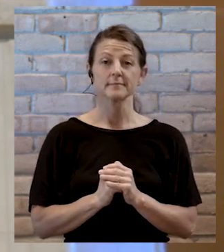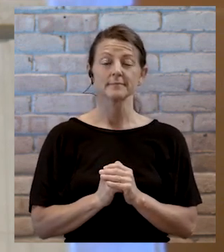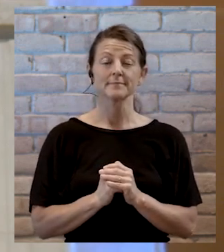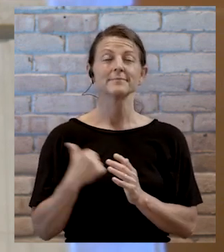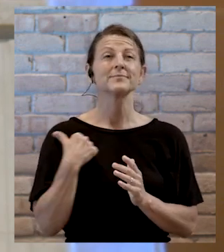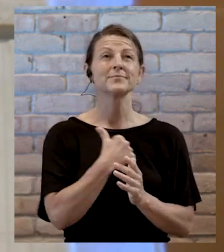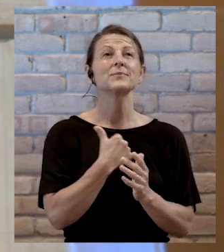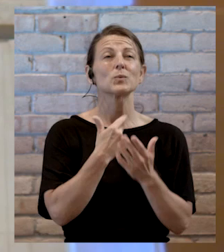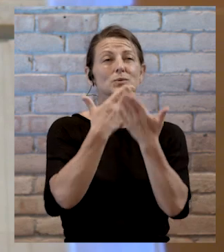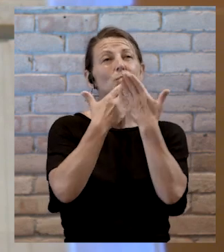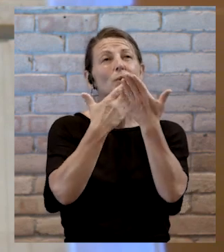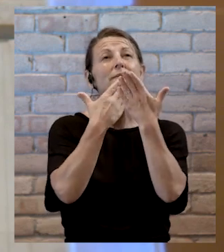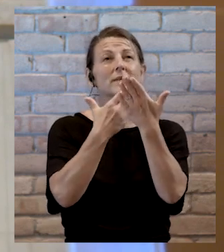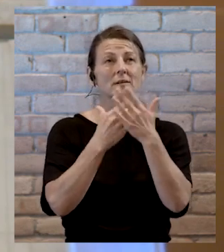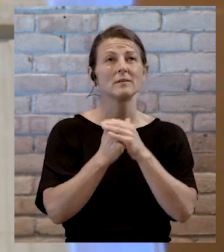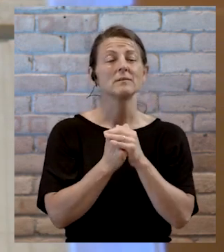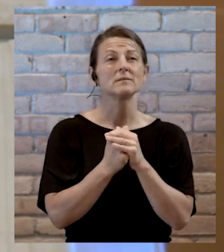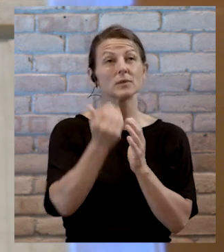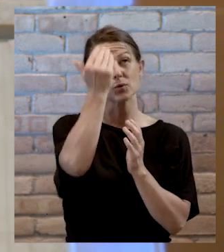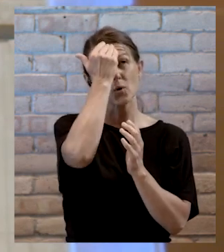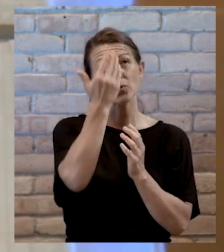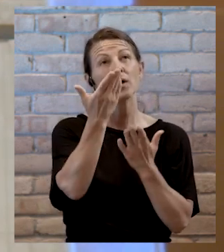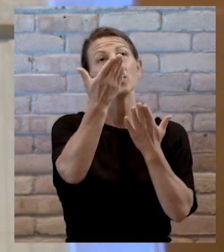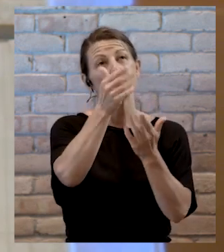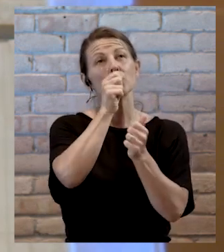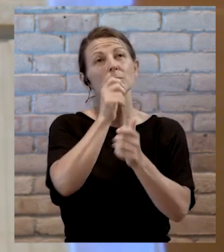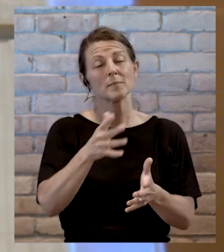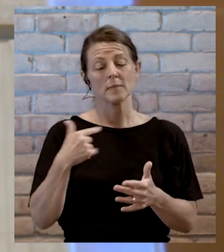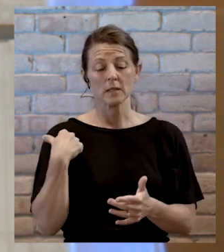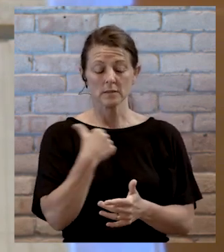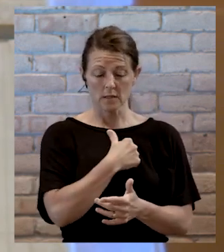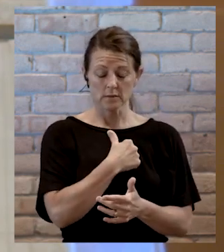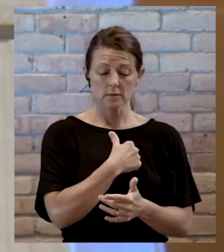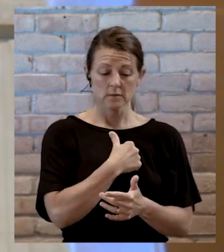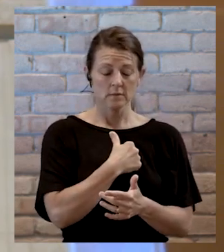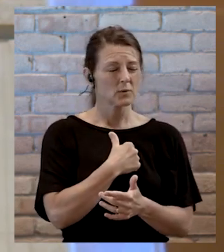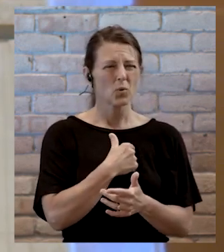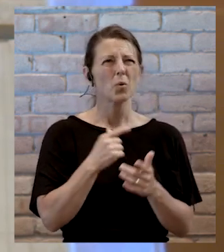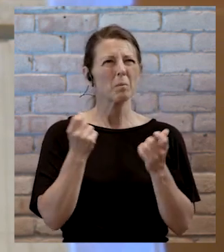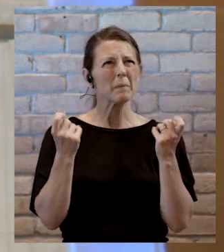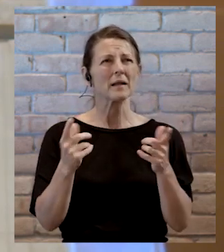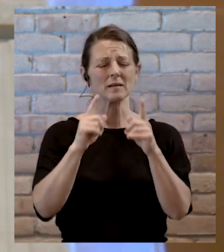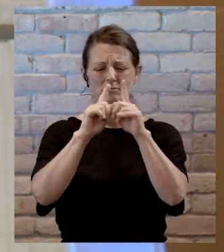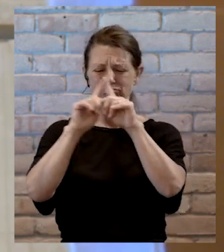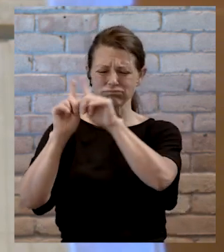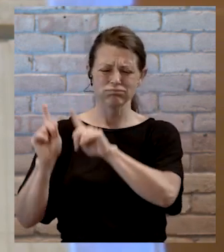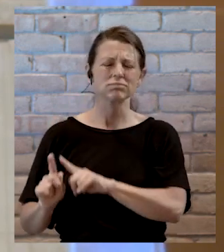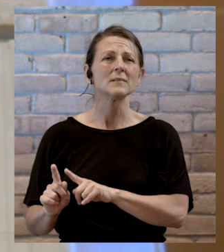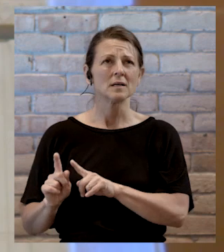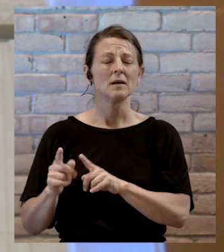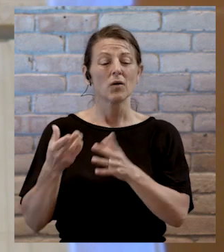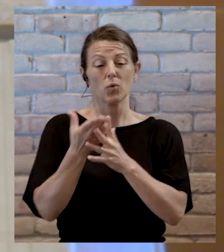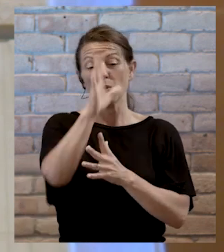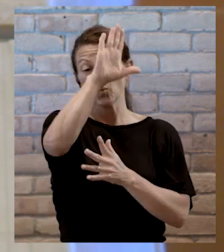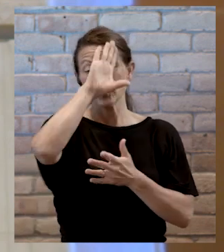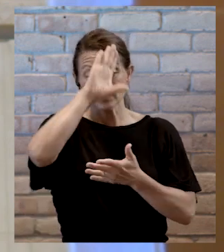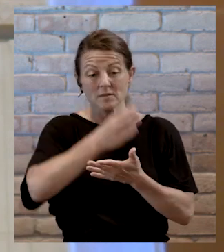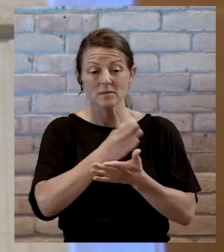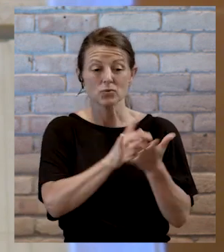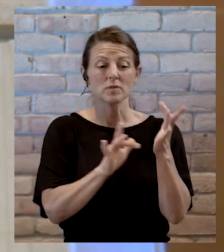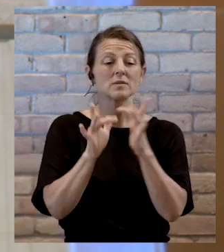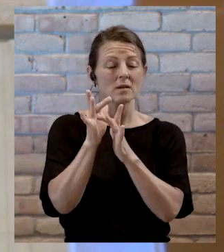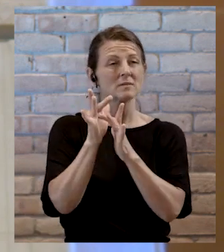We're so grateful to know that you have blessed us in some amazing ways through your Son, Jesus. Jesus